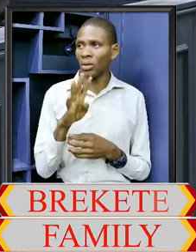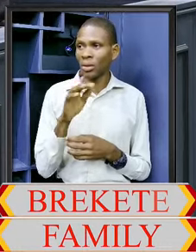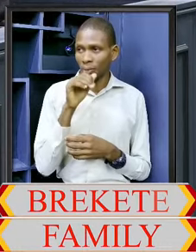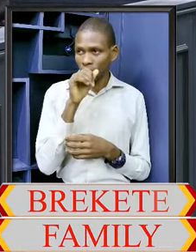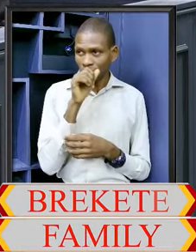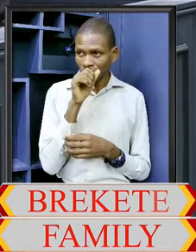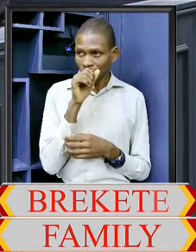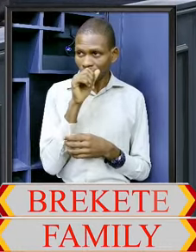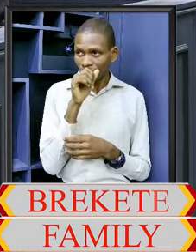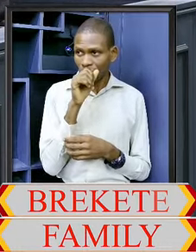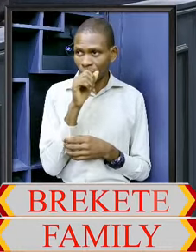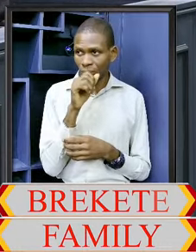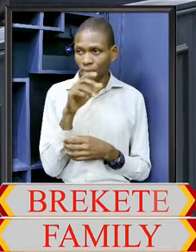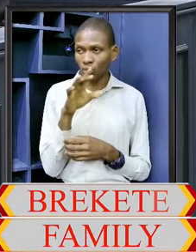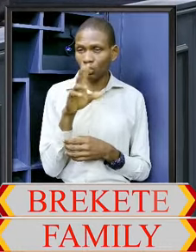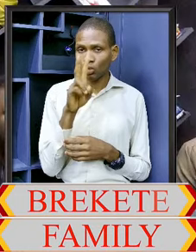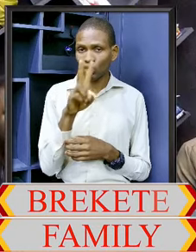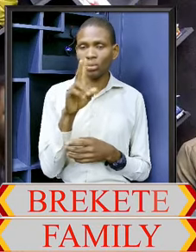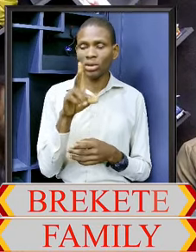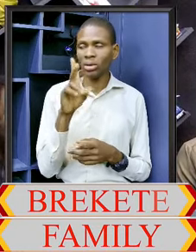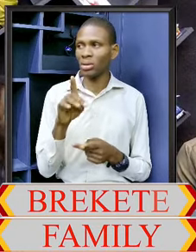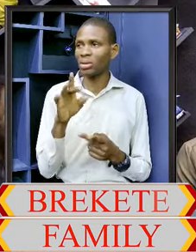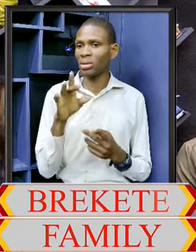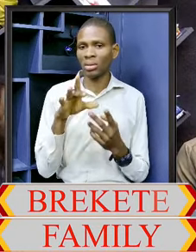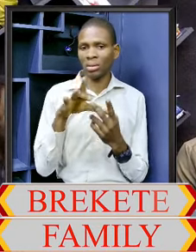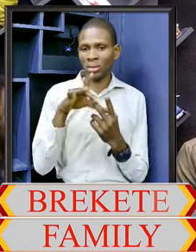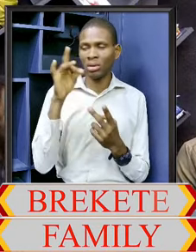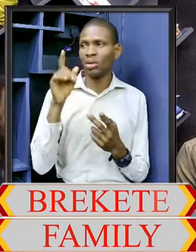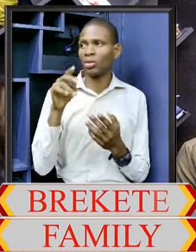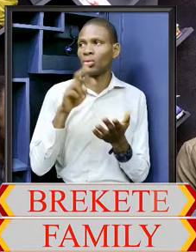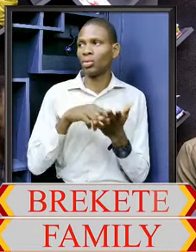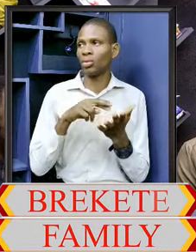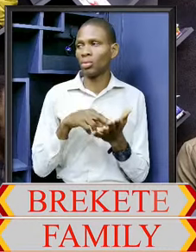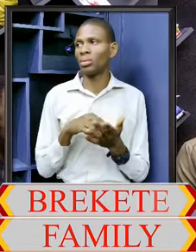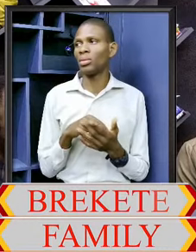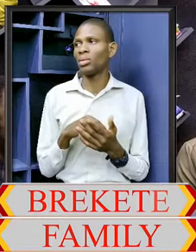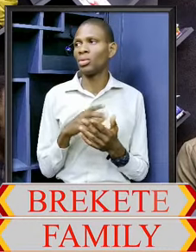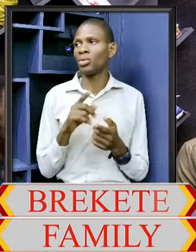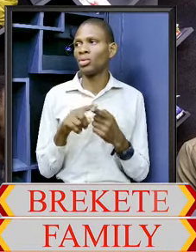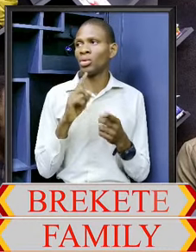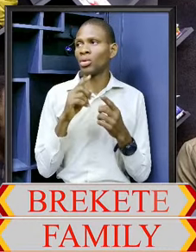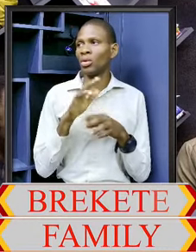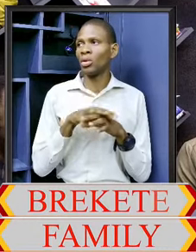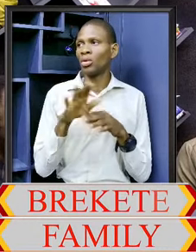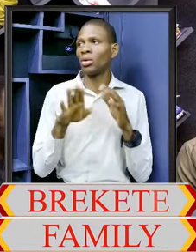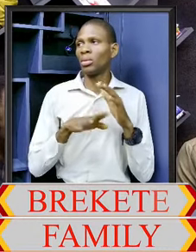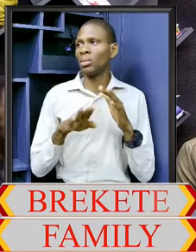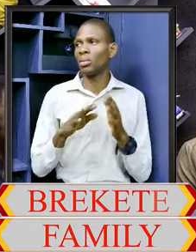Four. Okay, make one select two persons we go represent on to talk on our behalf.